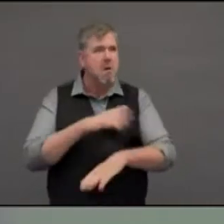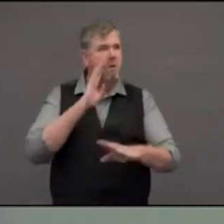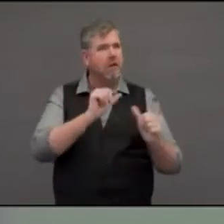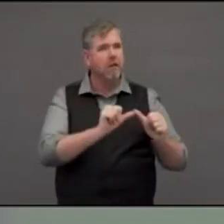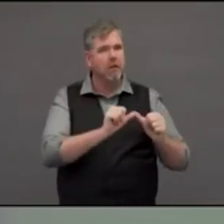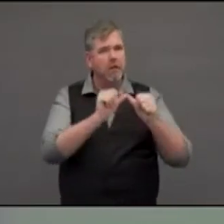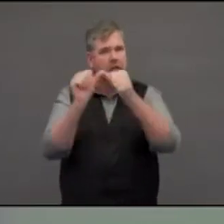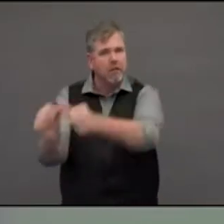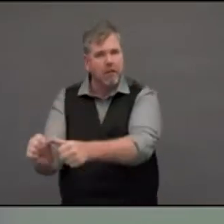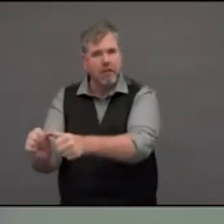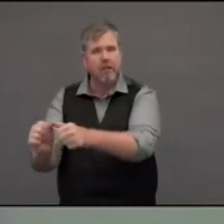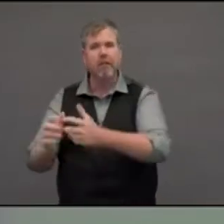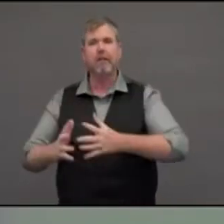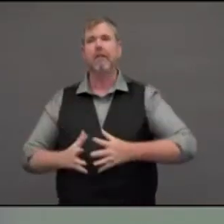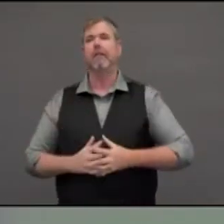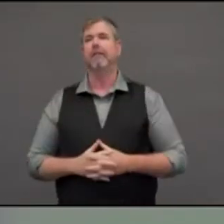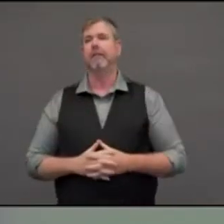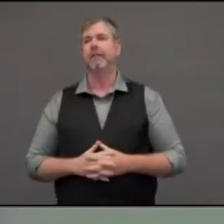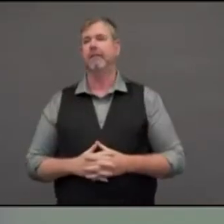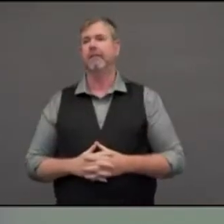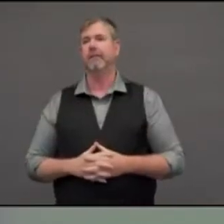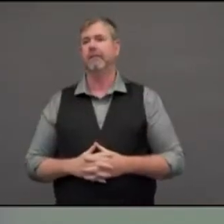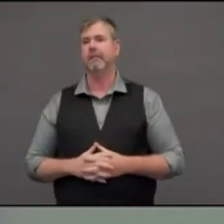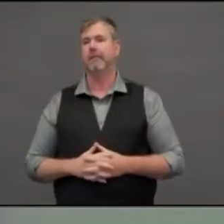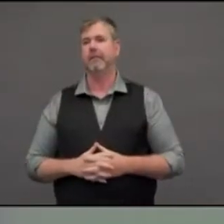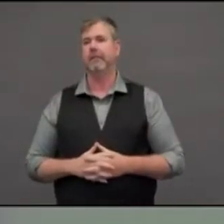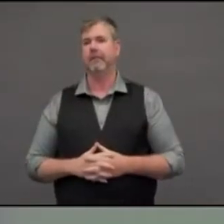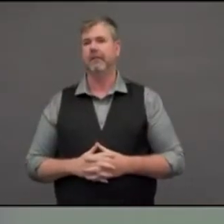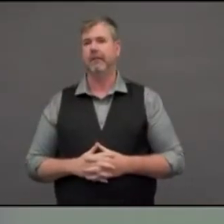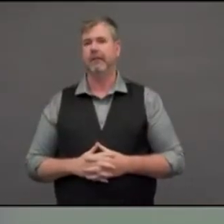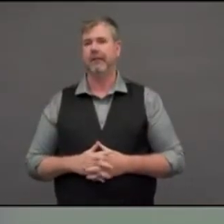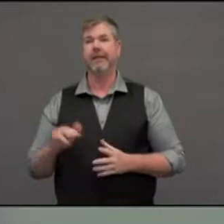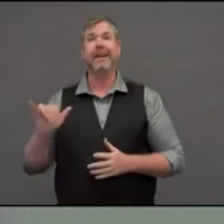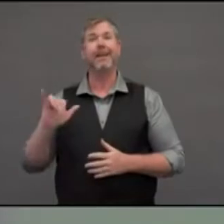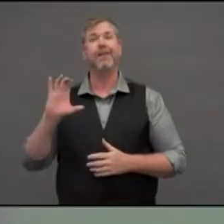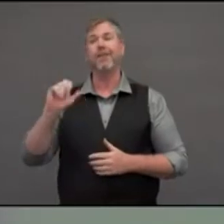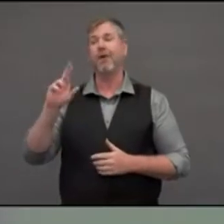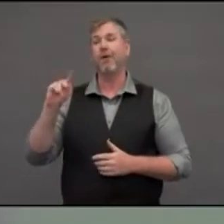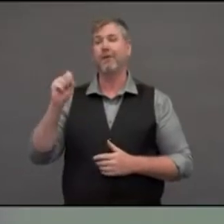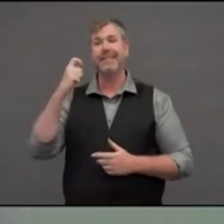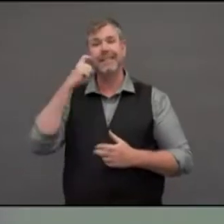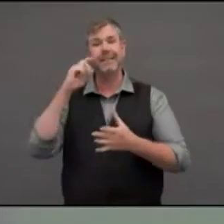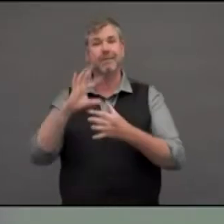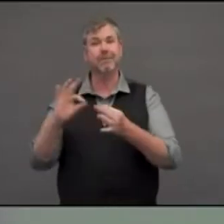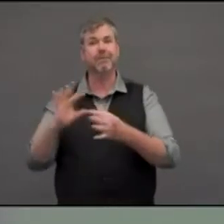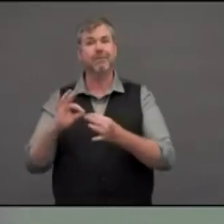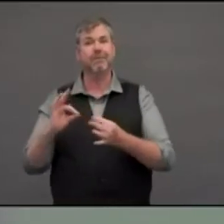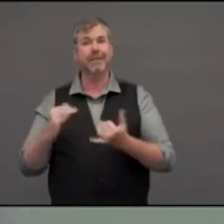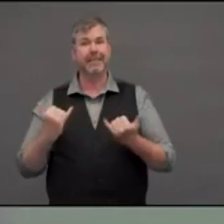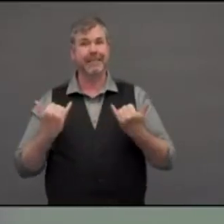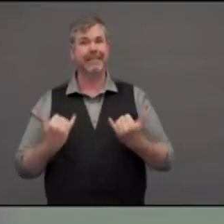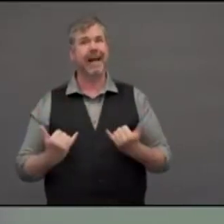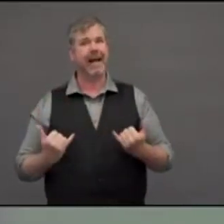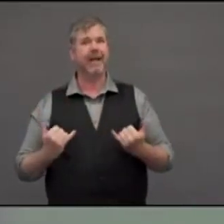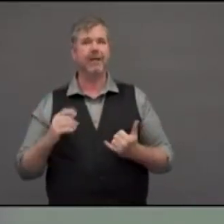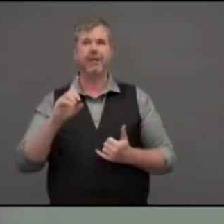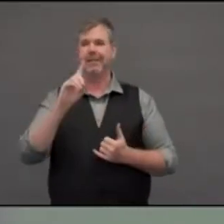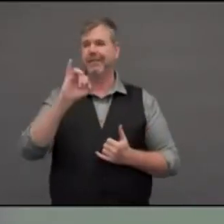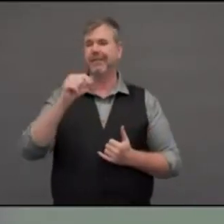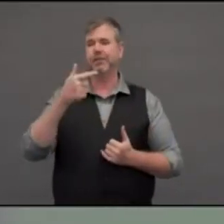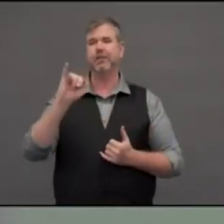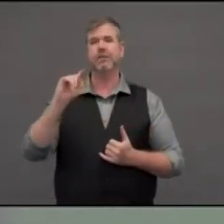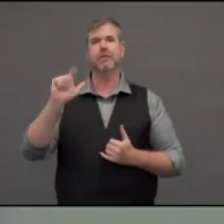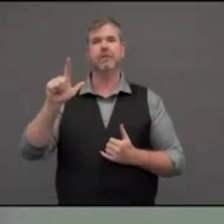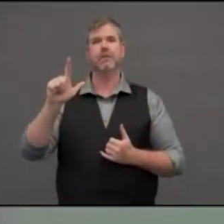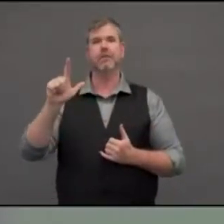and how Carlos had said, we're in a digital age, so that helped a lot,